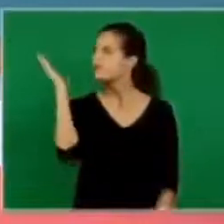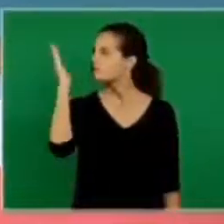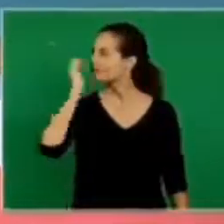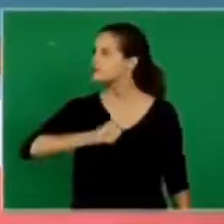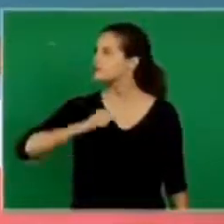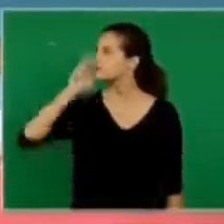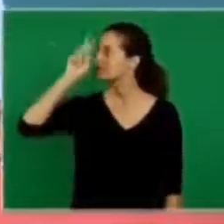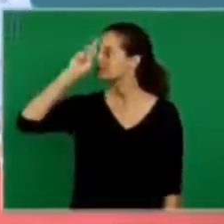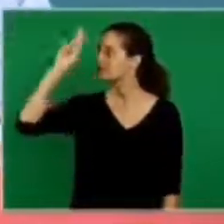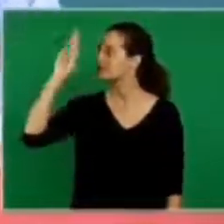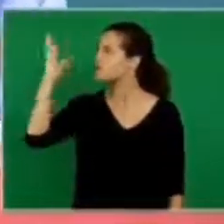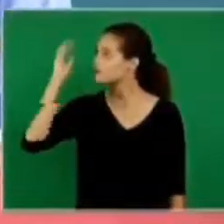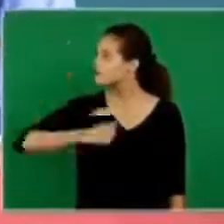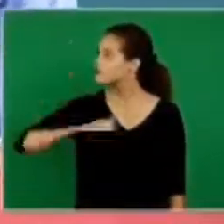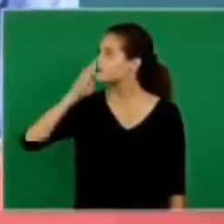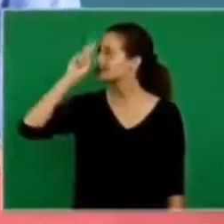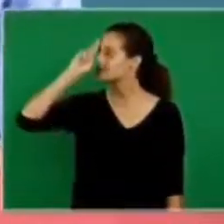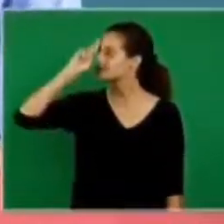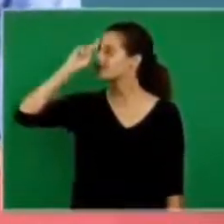Come soon, Lord.